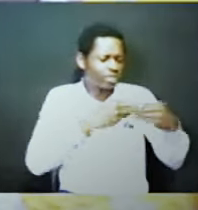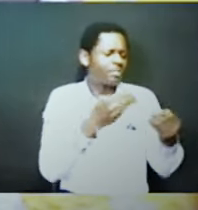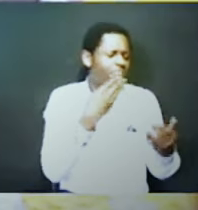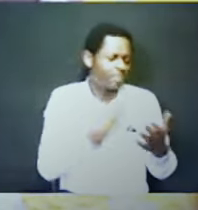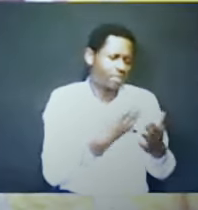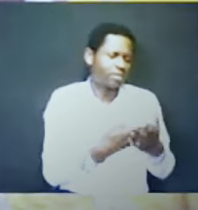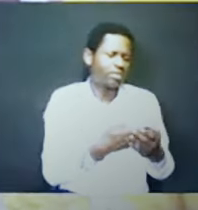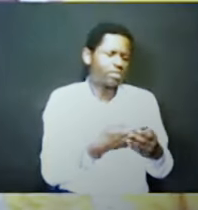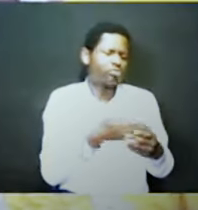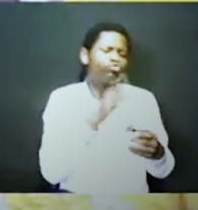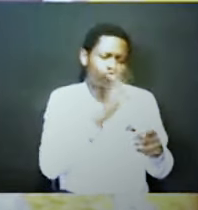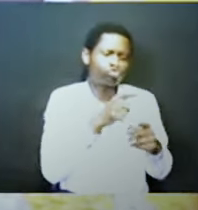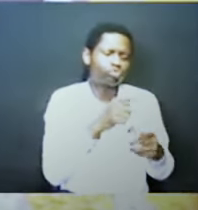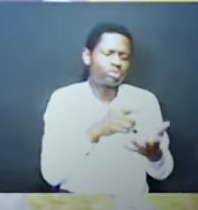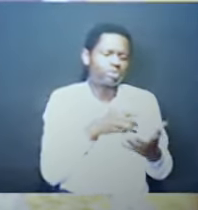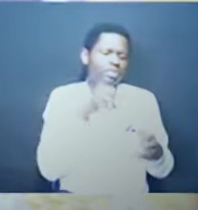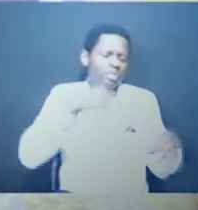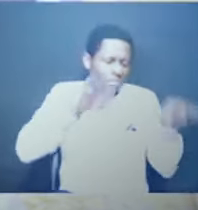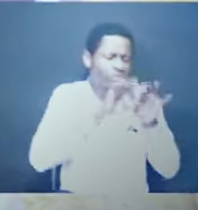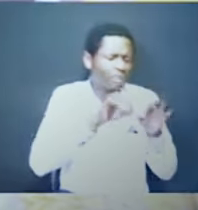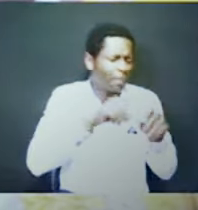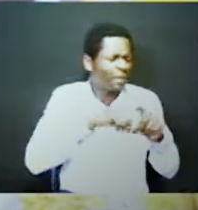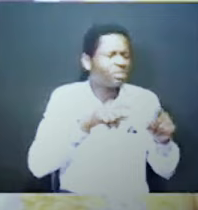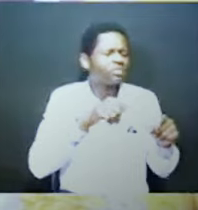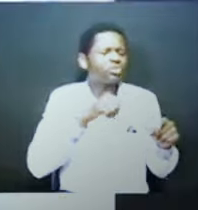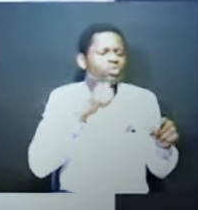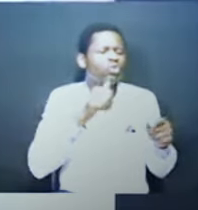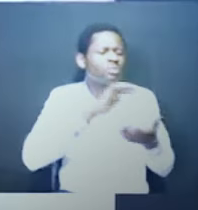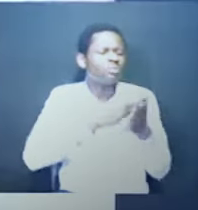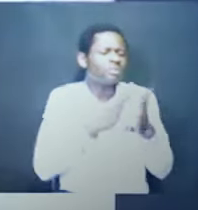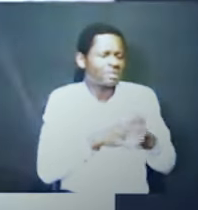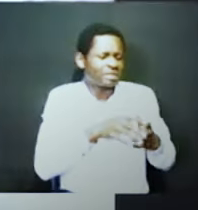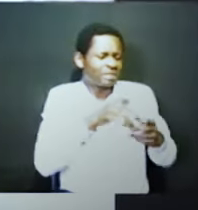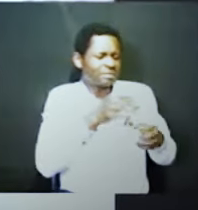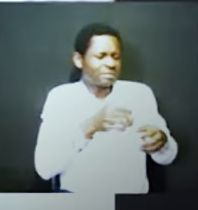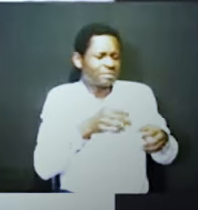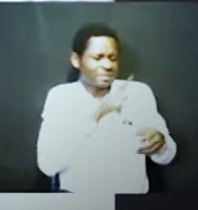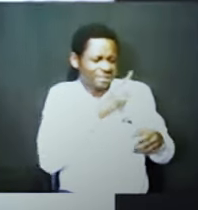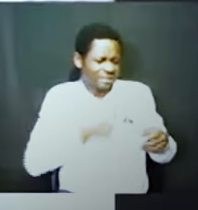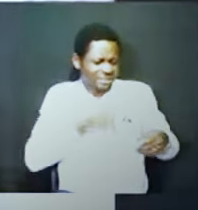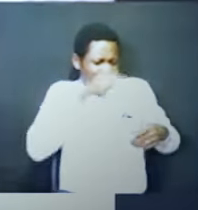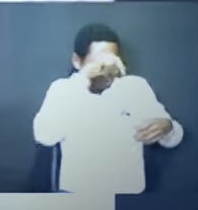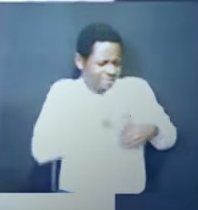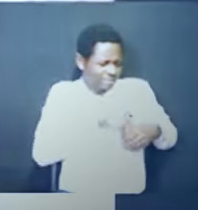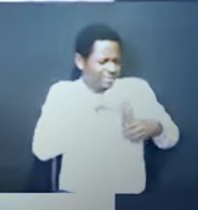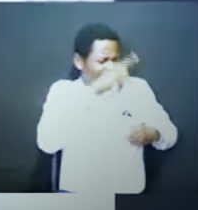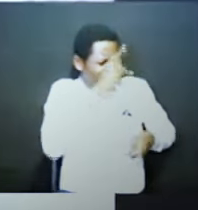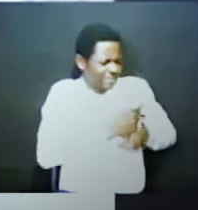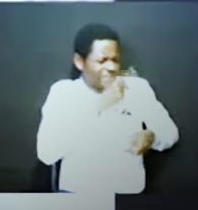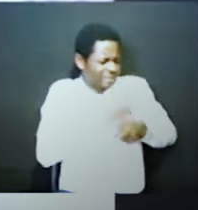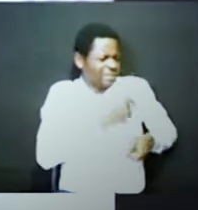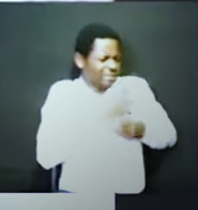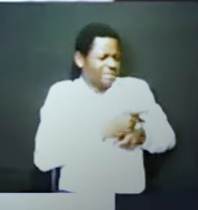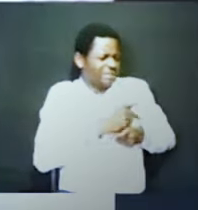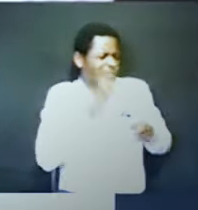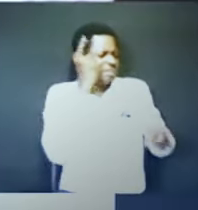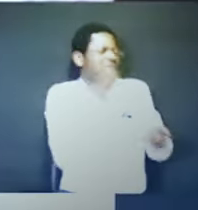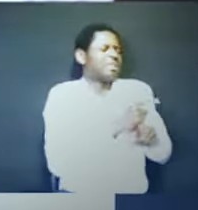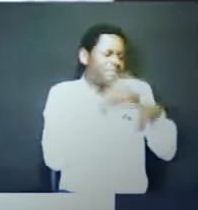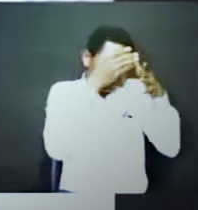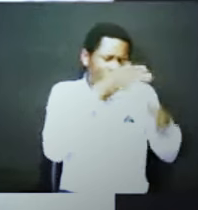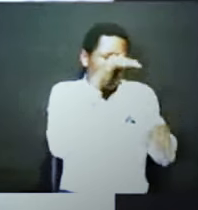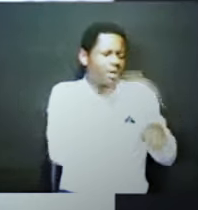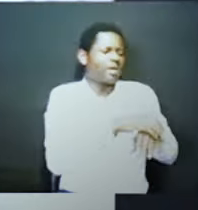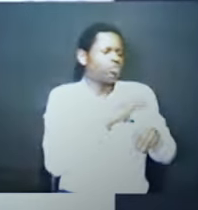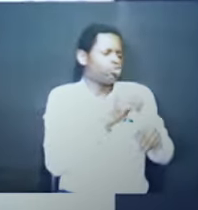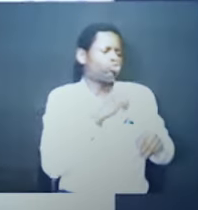that means we are not blessed. Men say, wait, yes, when should I? No, Debbie. No. Debida. Let us pray that God will